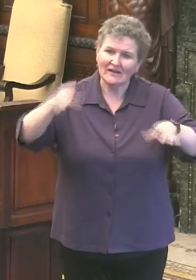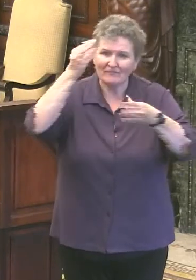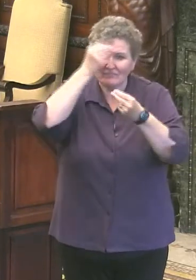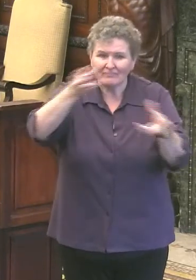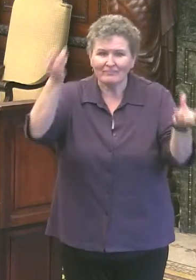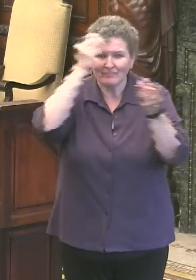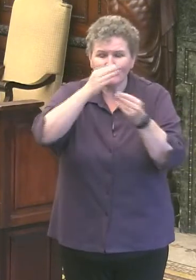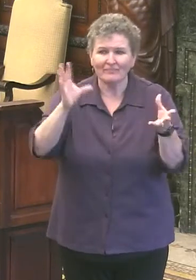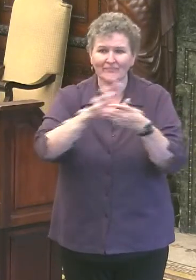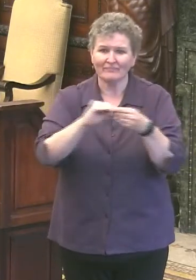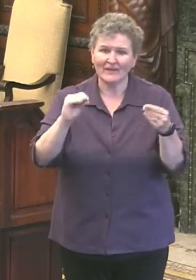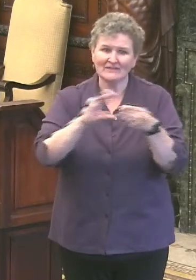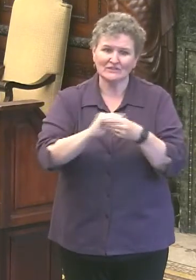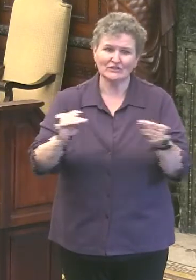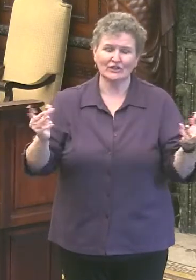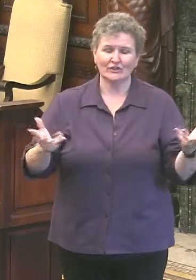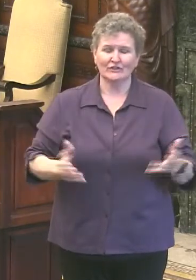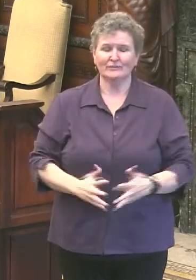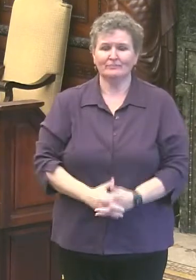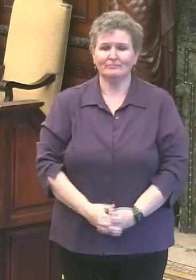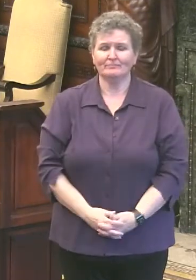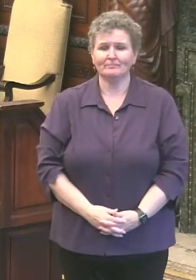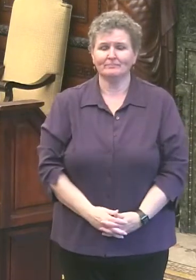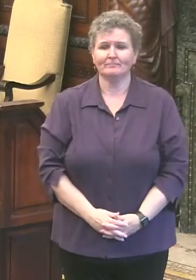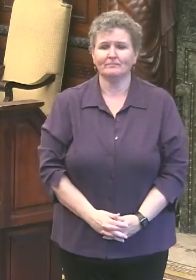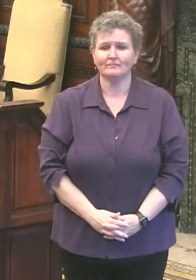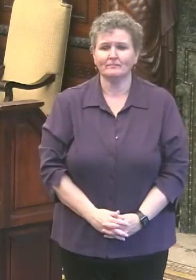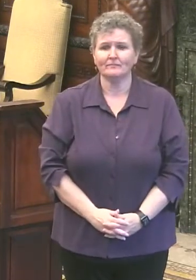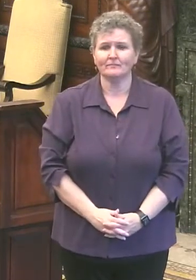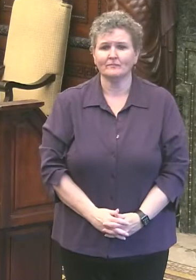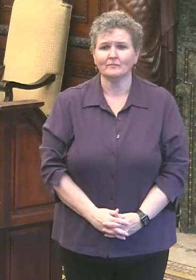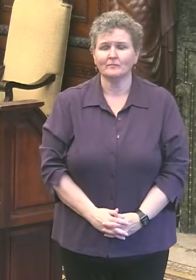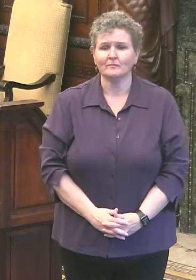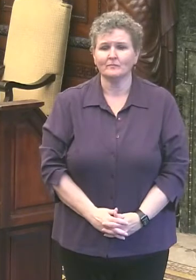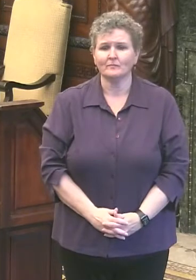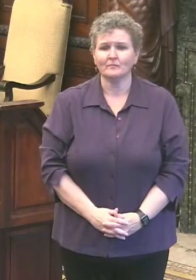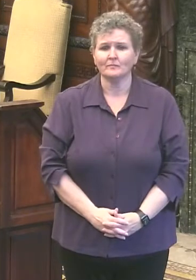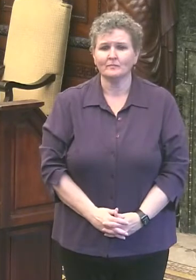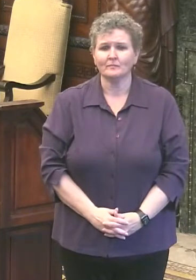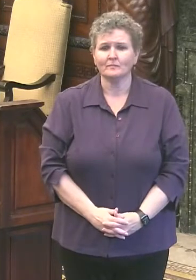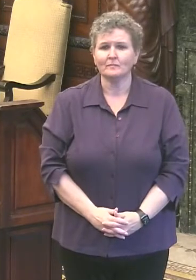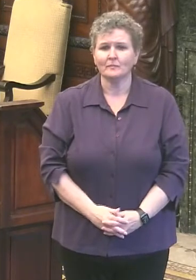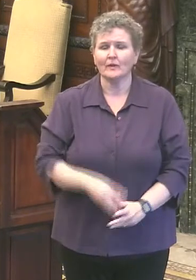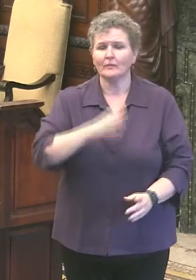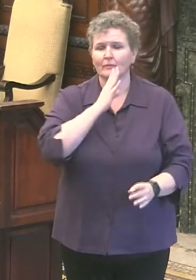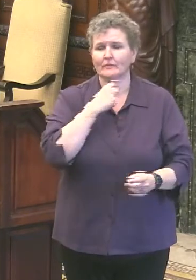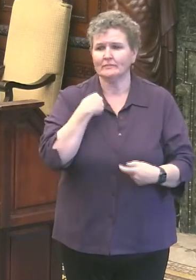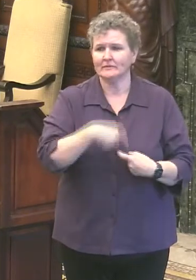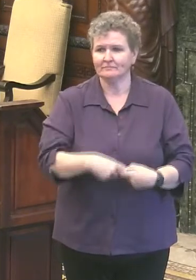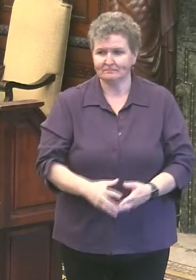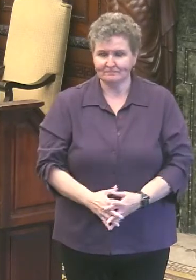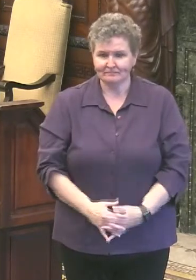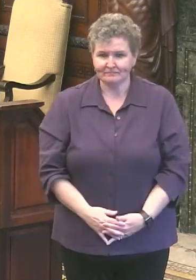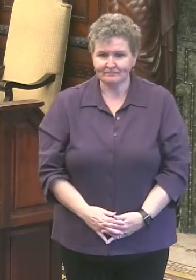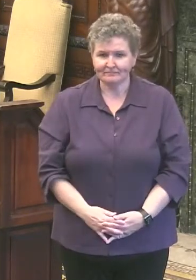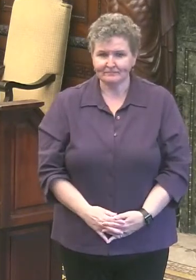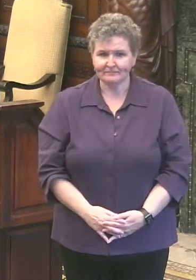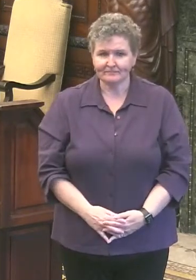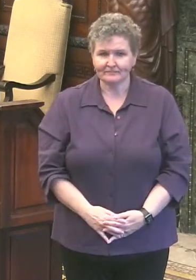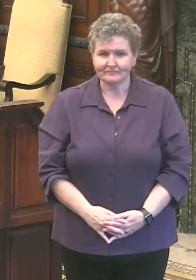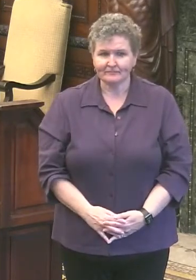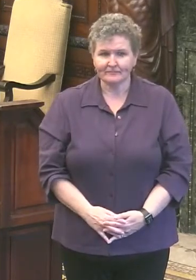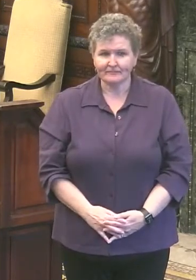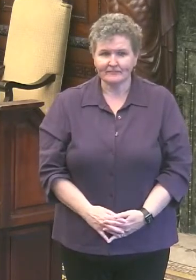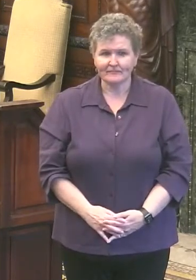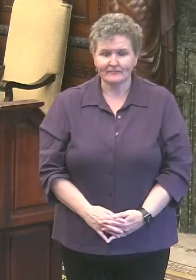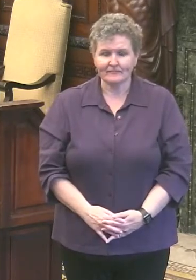Nosotros hemos visto un incremento en los casos entre las comunidades de latinos y de afroamericanos en comparación con las comunidades blancas. Y esto se debe